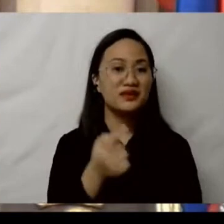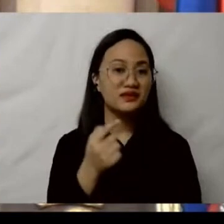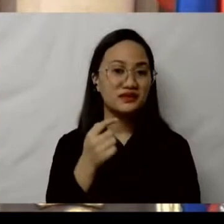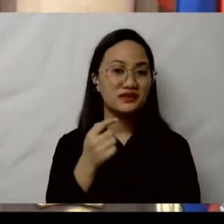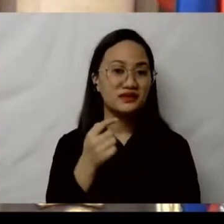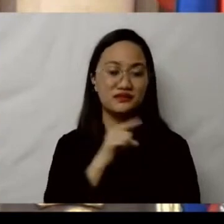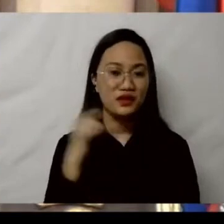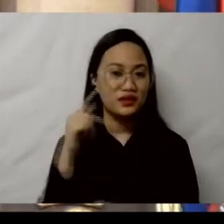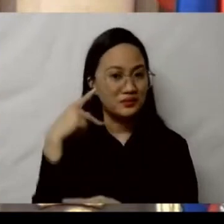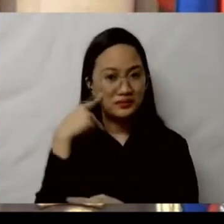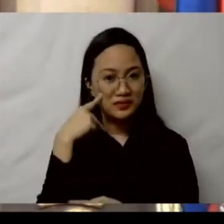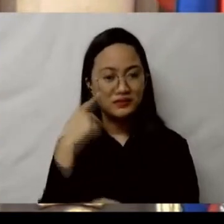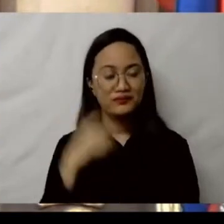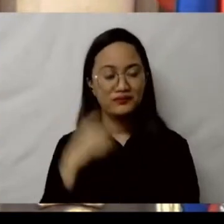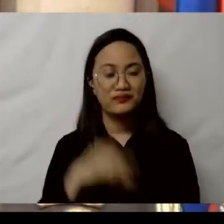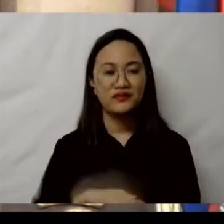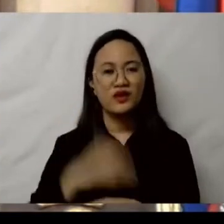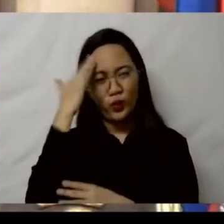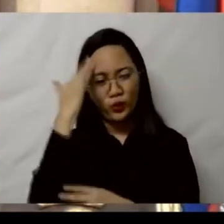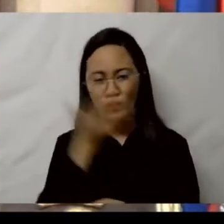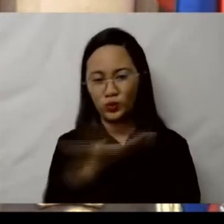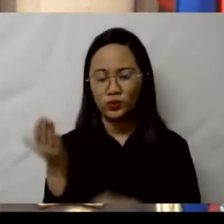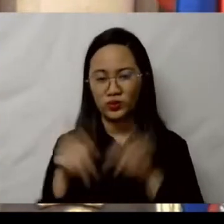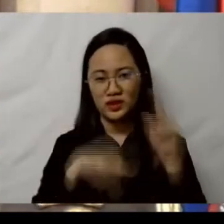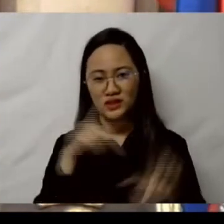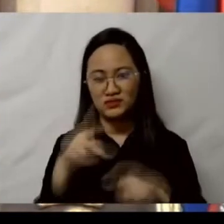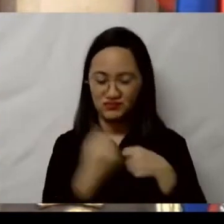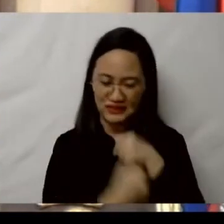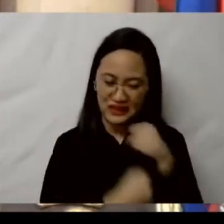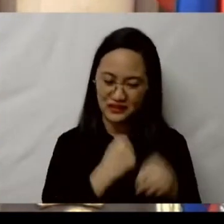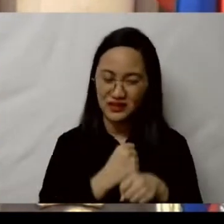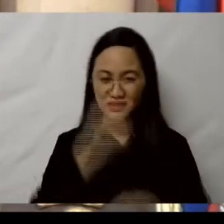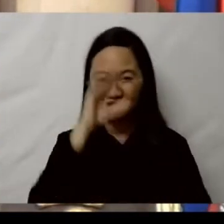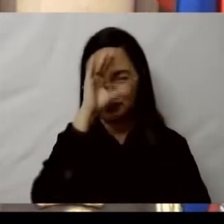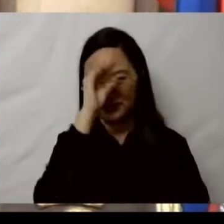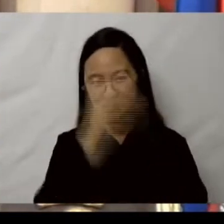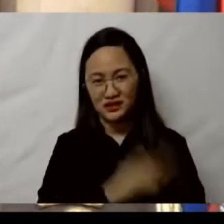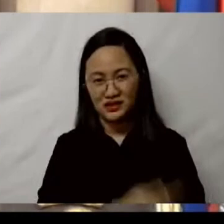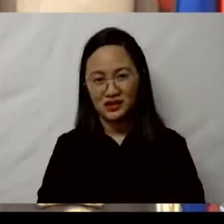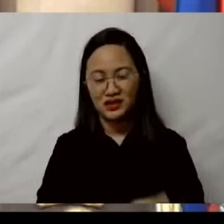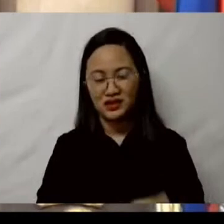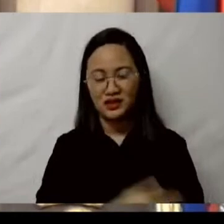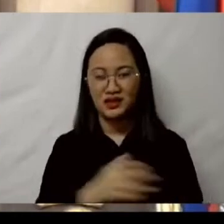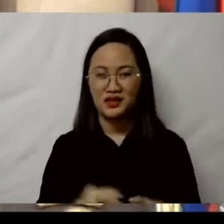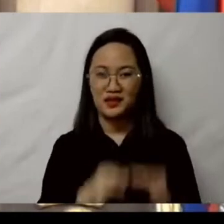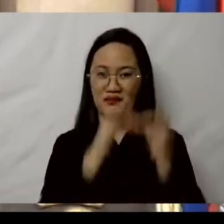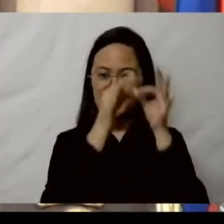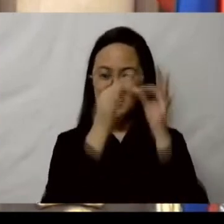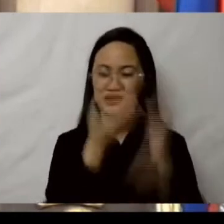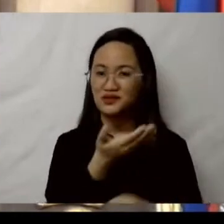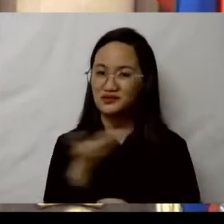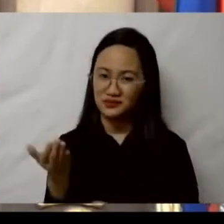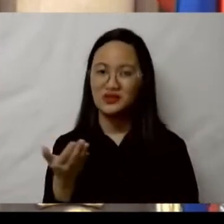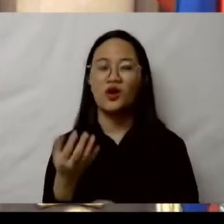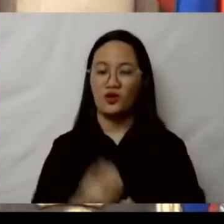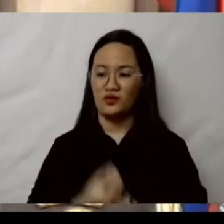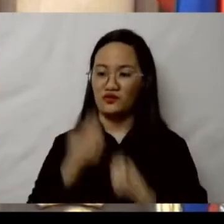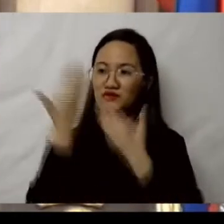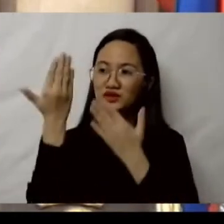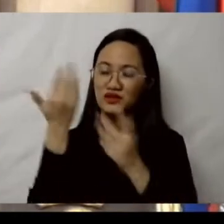regards the sacrifice of the Son in the Mass, they would risk their very lives to